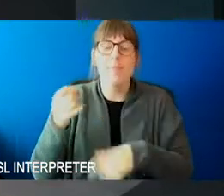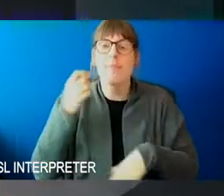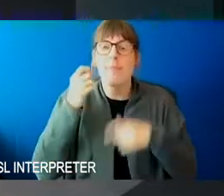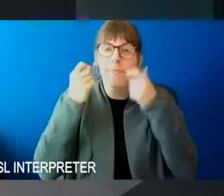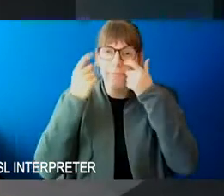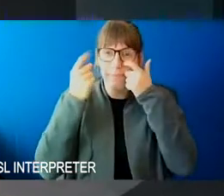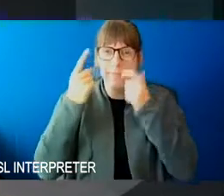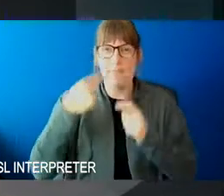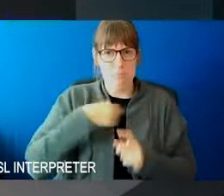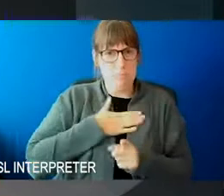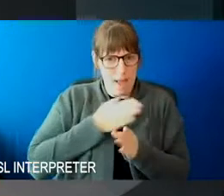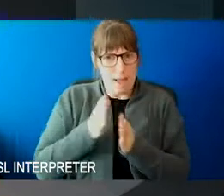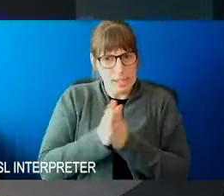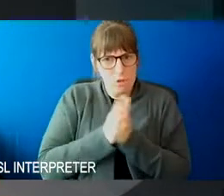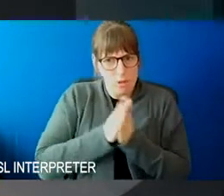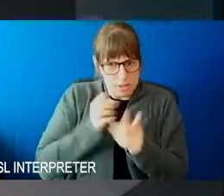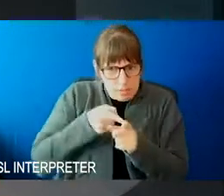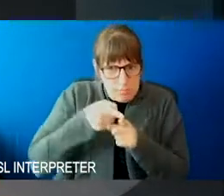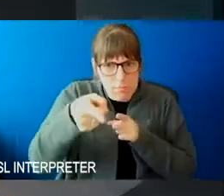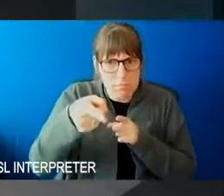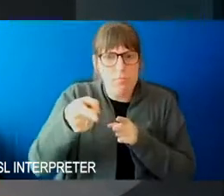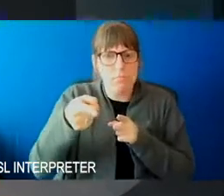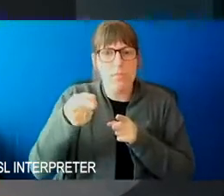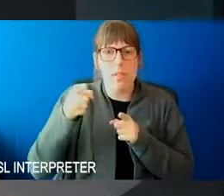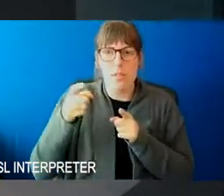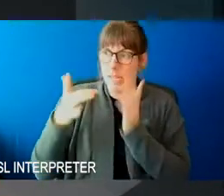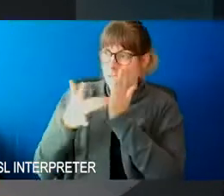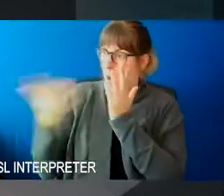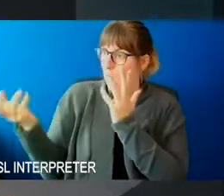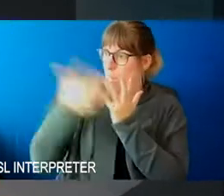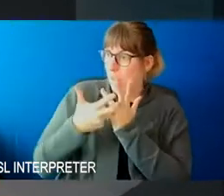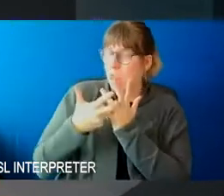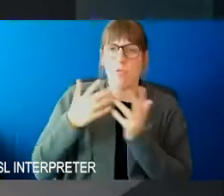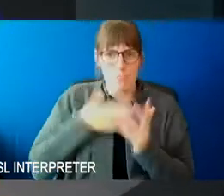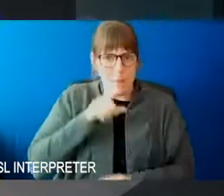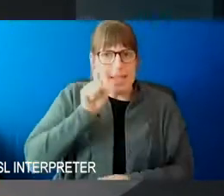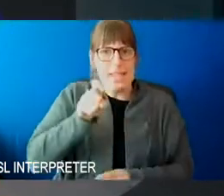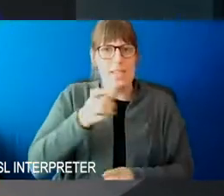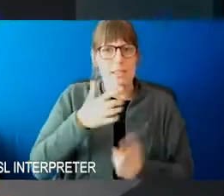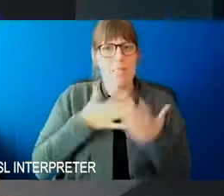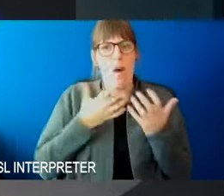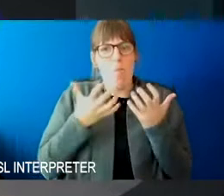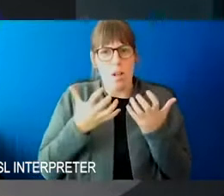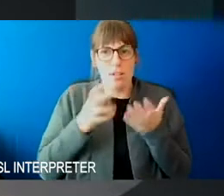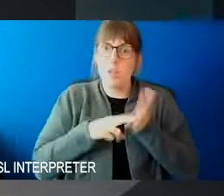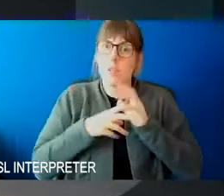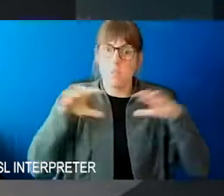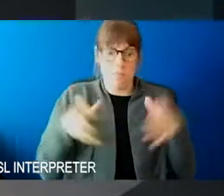individuals who have a very specific area of interest. So technology has allowed that